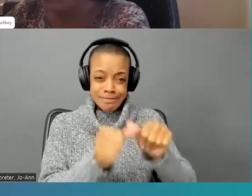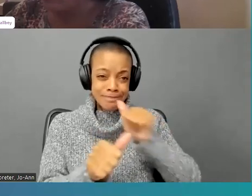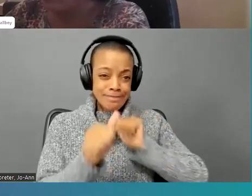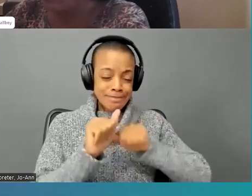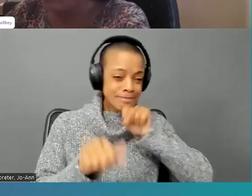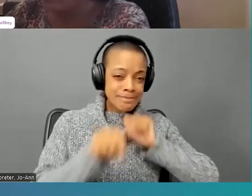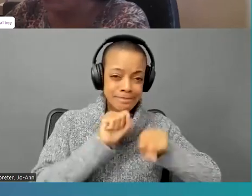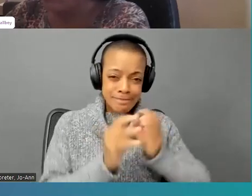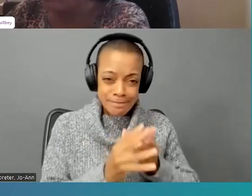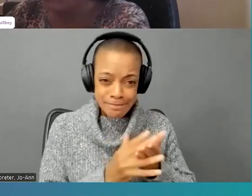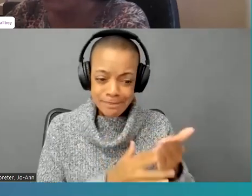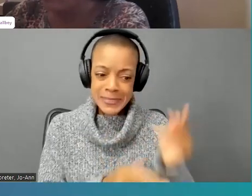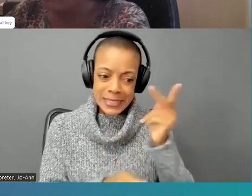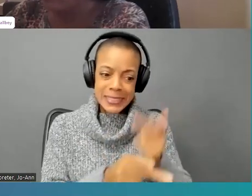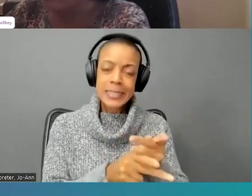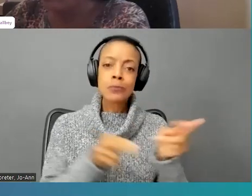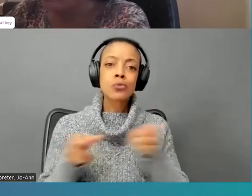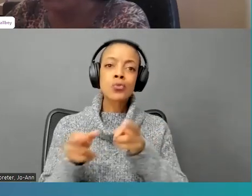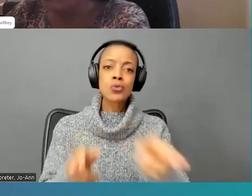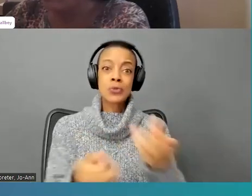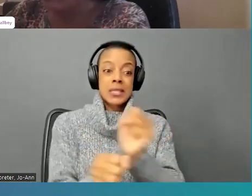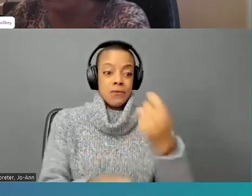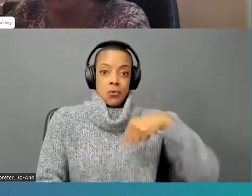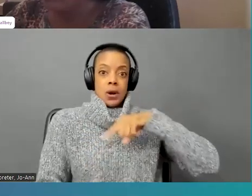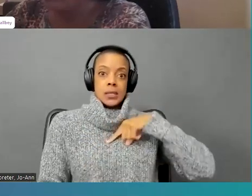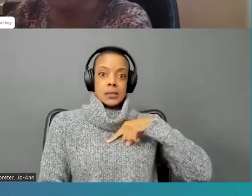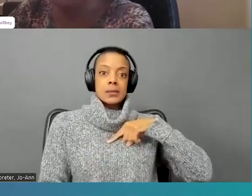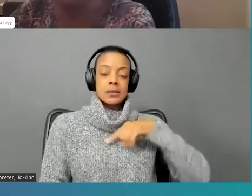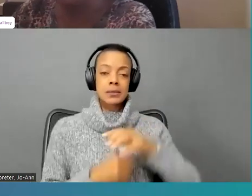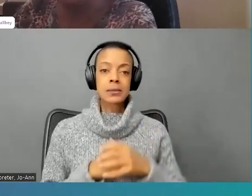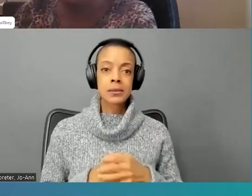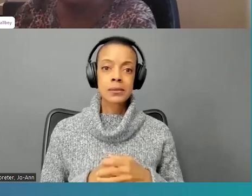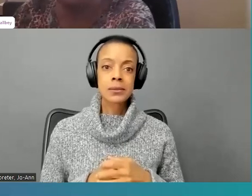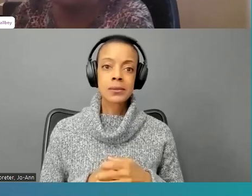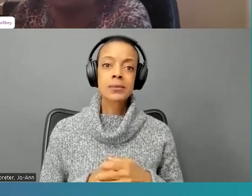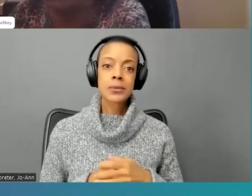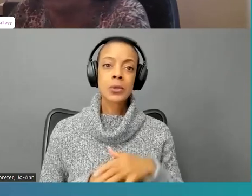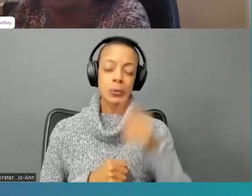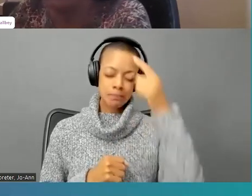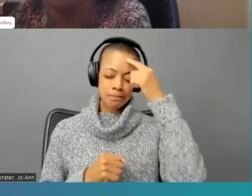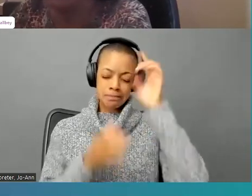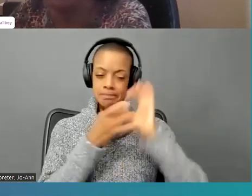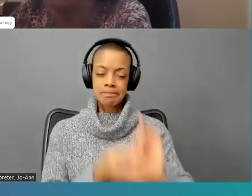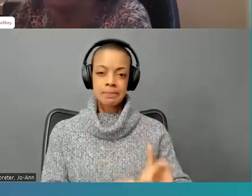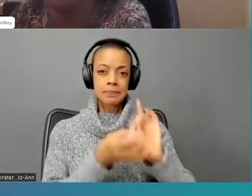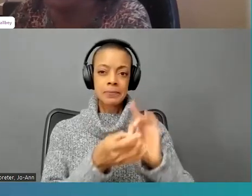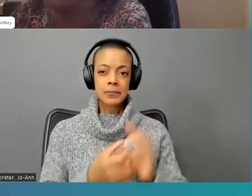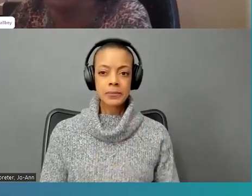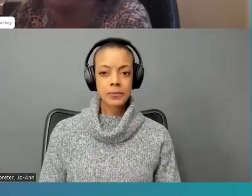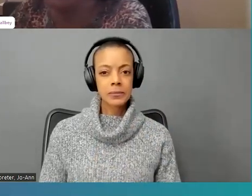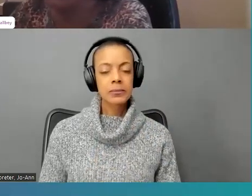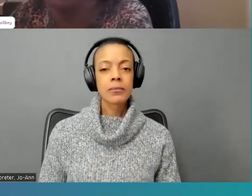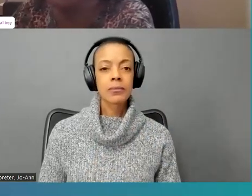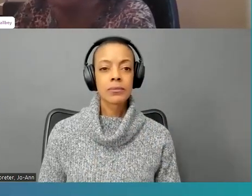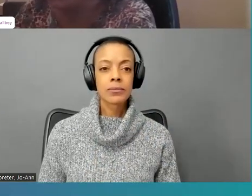riverbed safe for us. And so we say, let it be that way in our minds. Then we give thanks